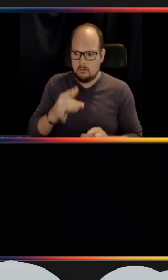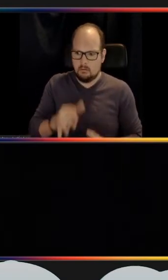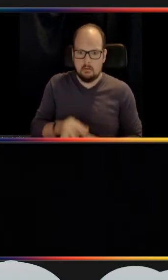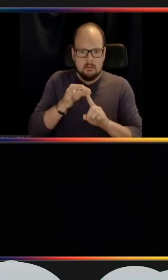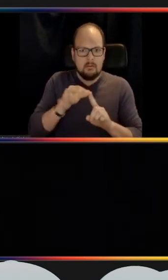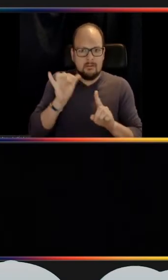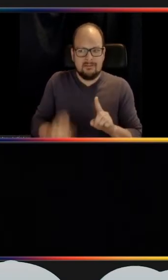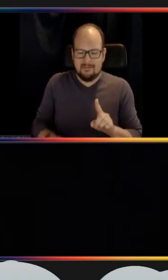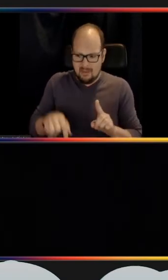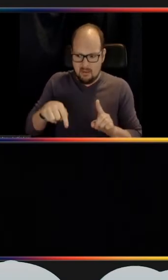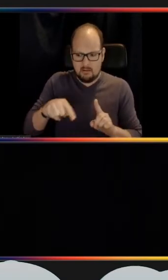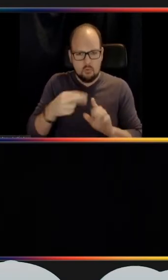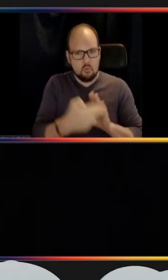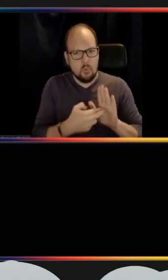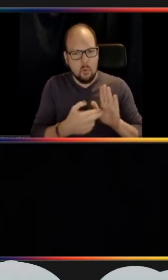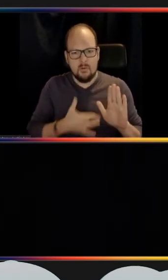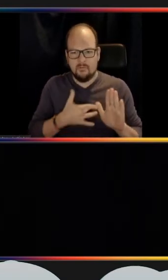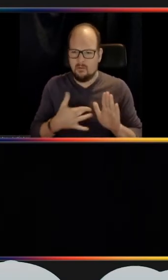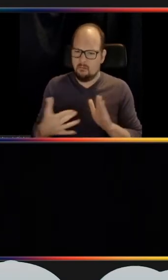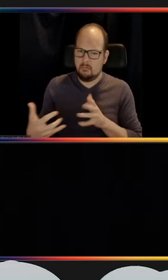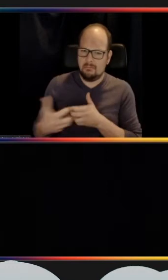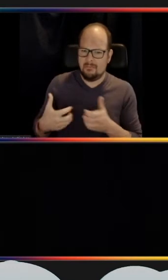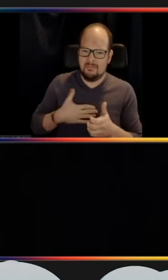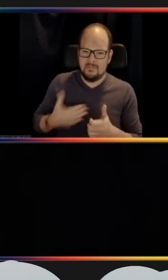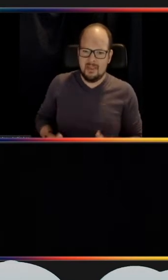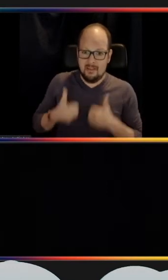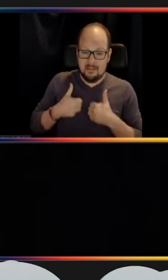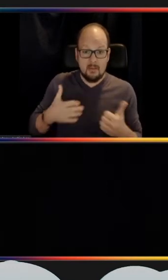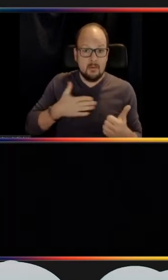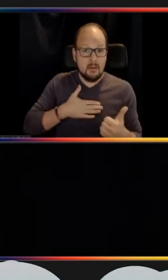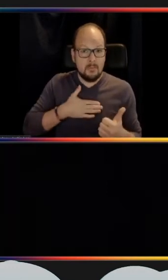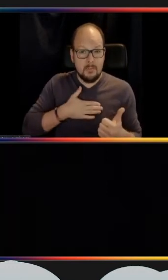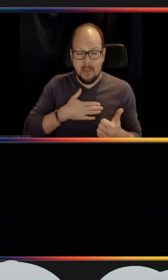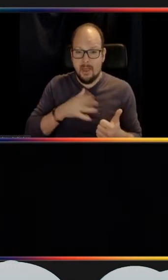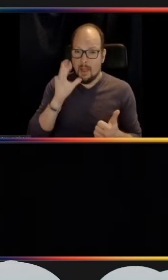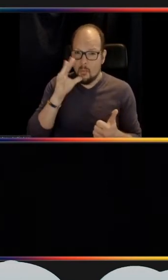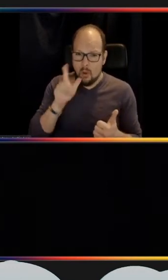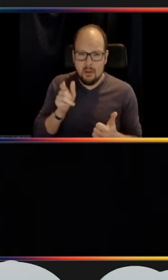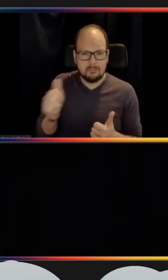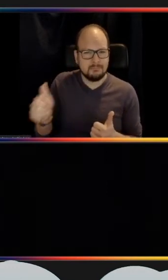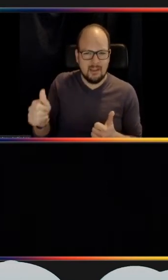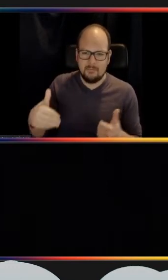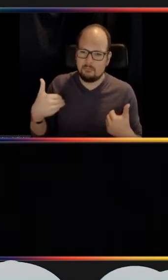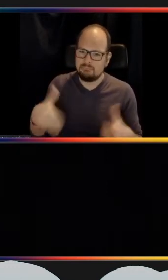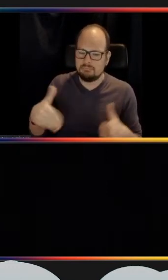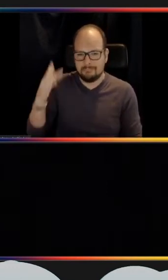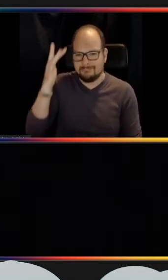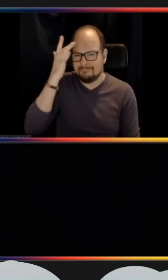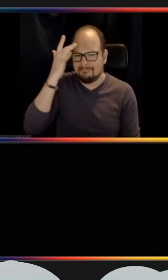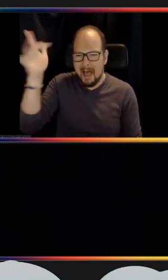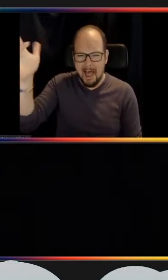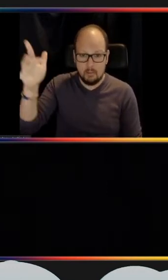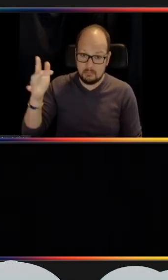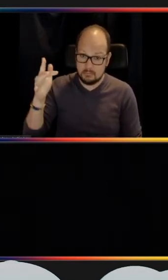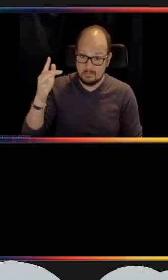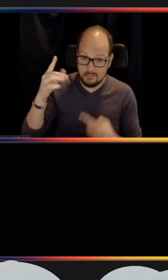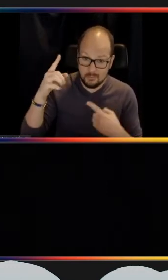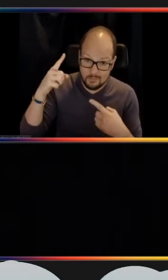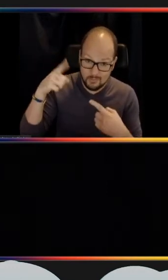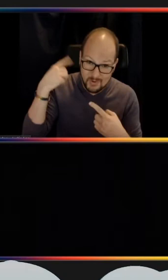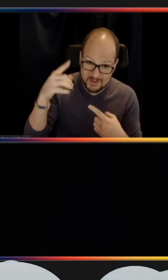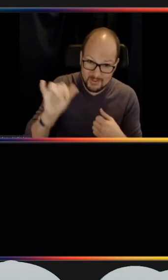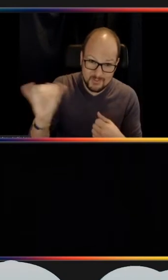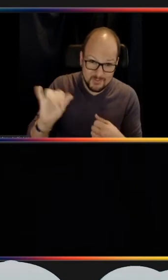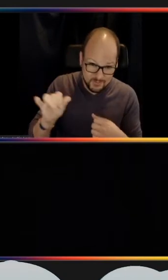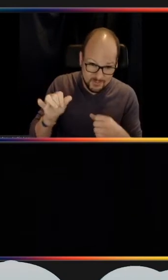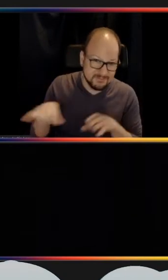in my personal life. I mean, my mother is the stereotype of a Latina genius. She is actually insane. But I